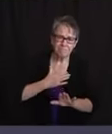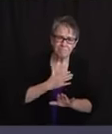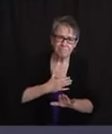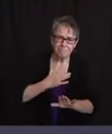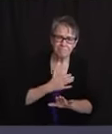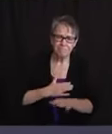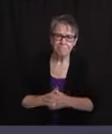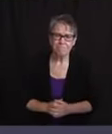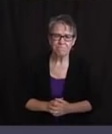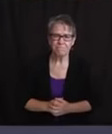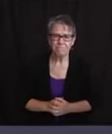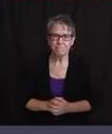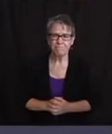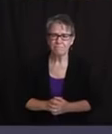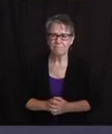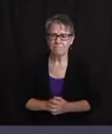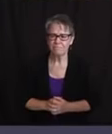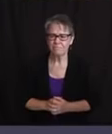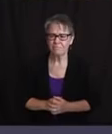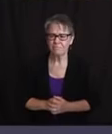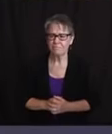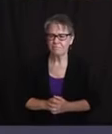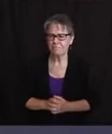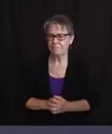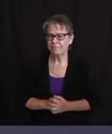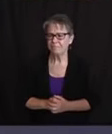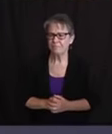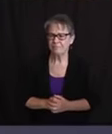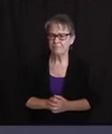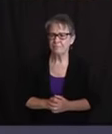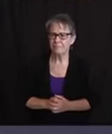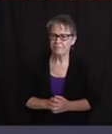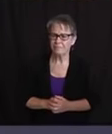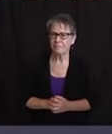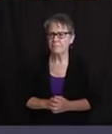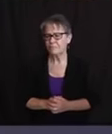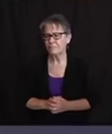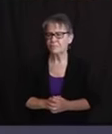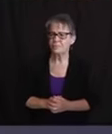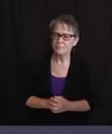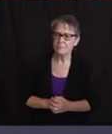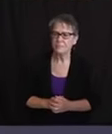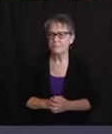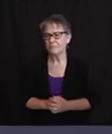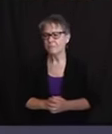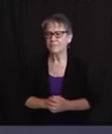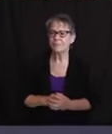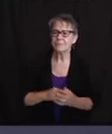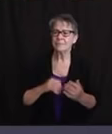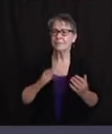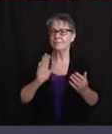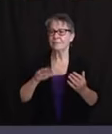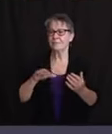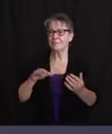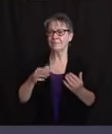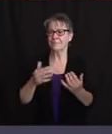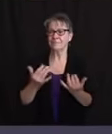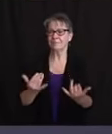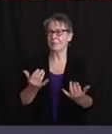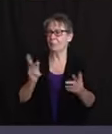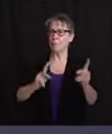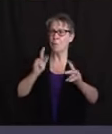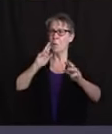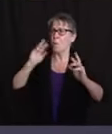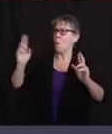asked over the past couple of weeks, should they continue to hold out hope to have outdoor graduation ceremonies, and I said they should continue to hold out